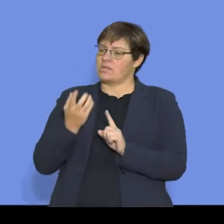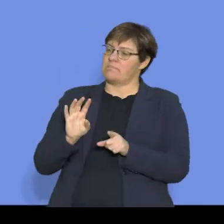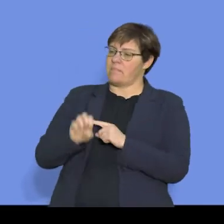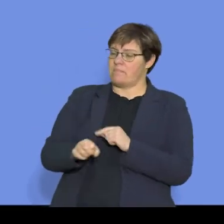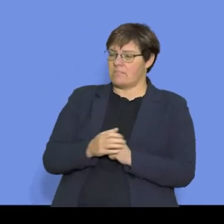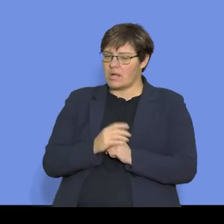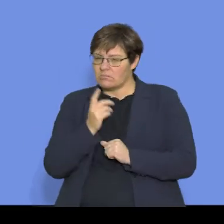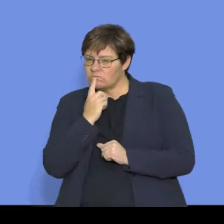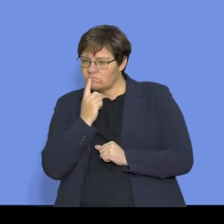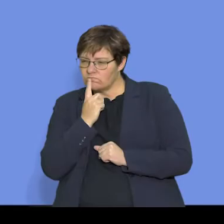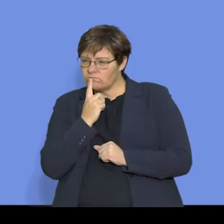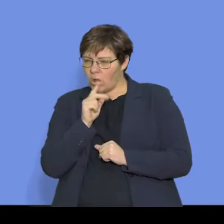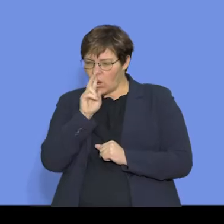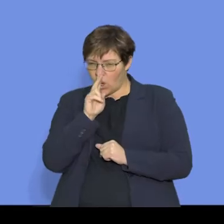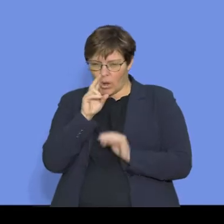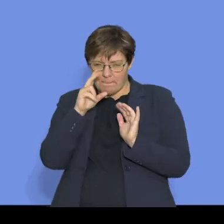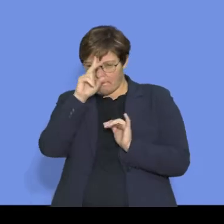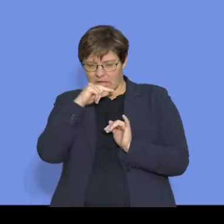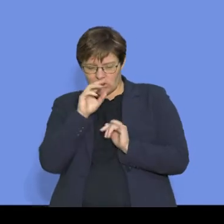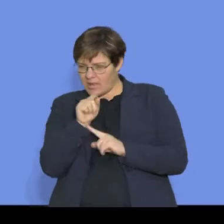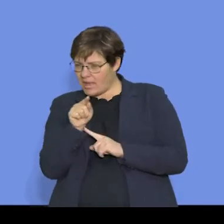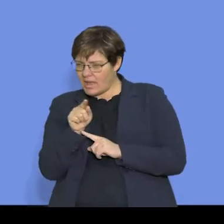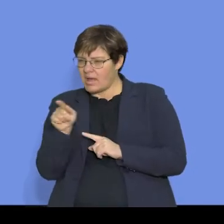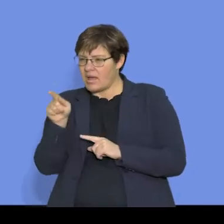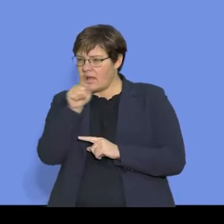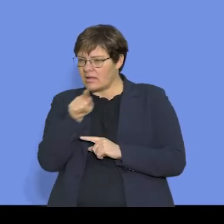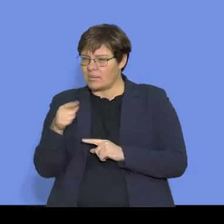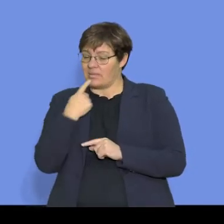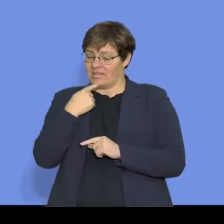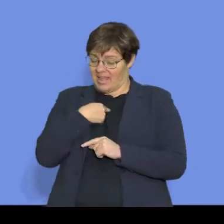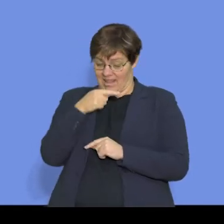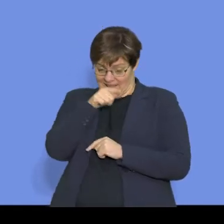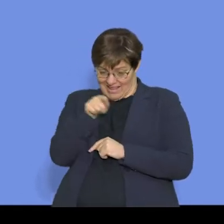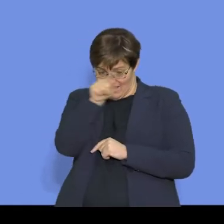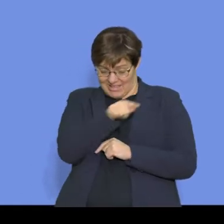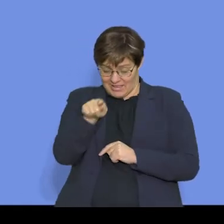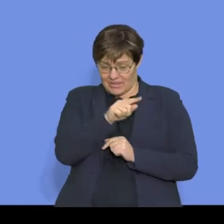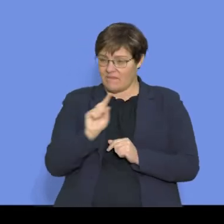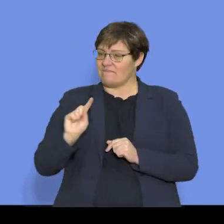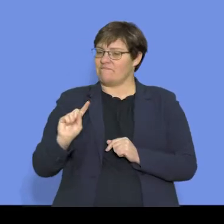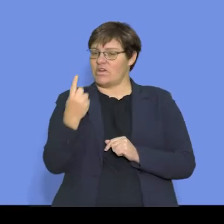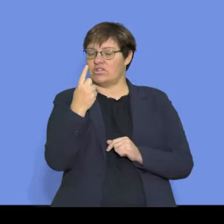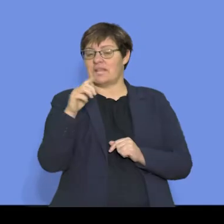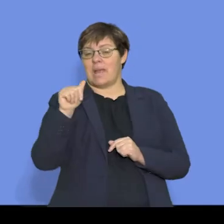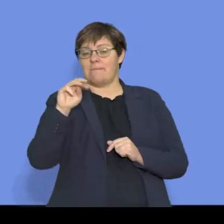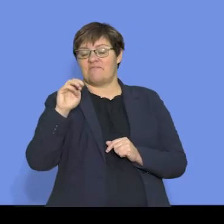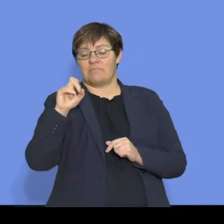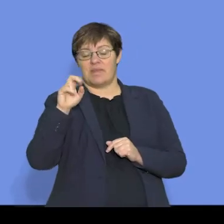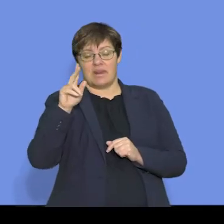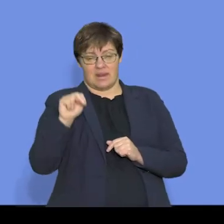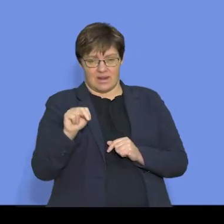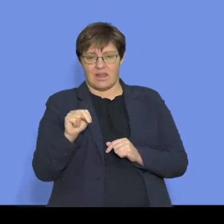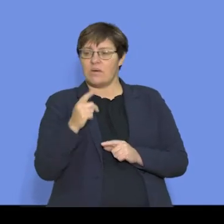appear? Sometimes you would have to look for pictures, but here they actually tell you. The first